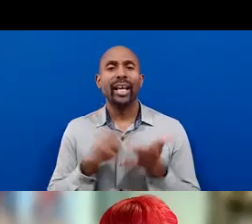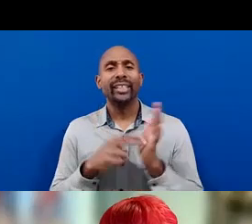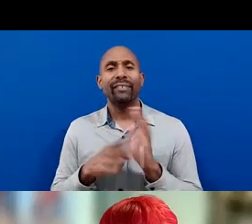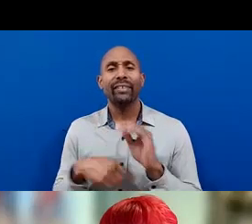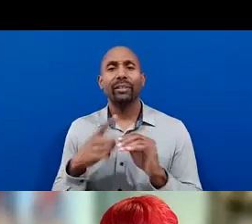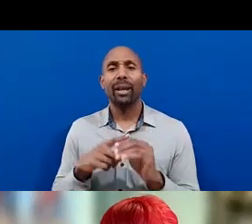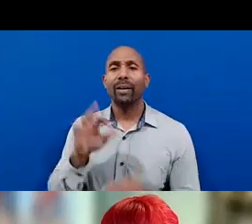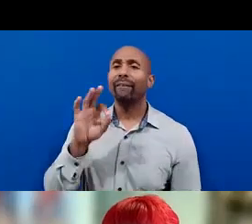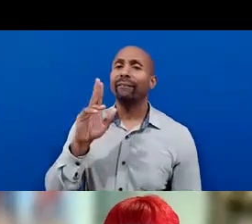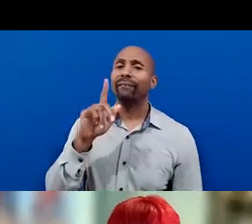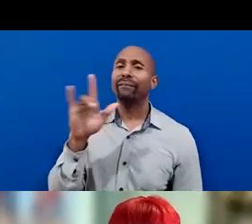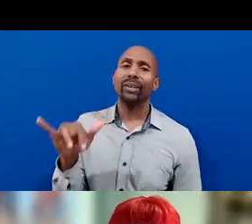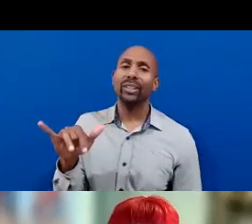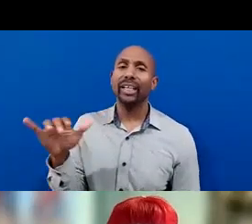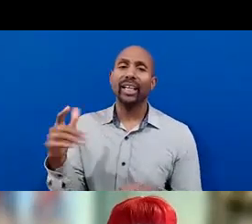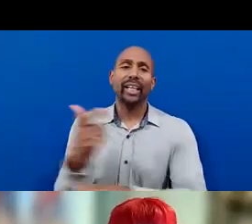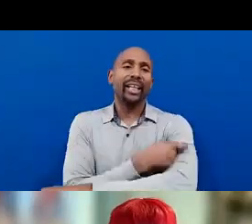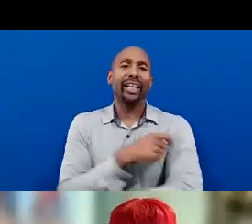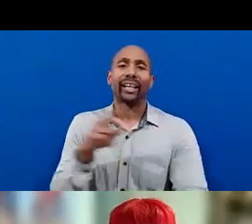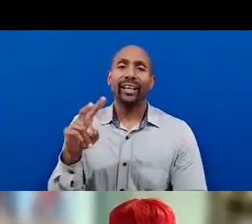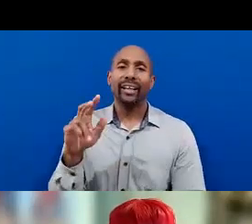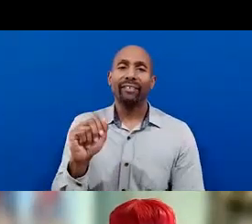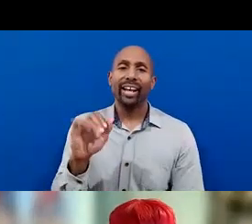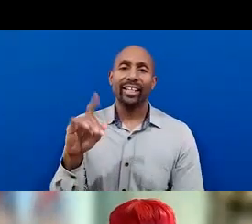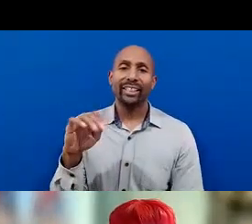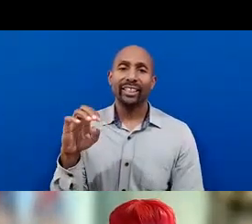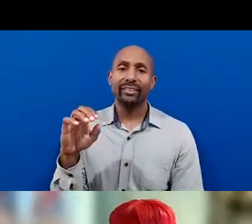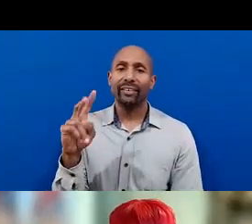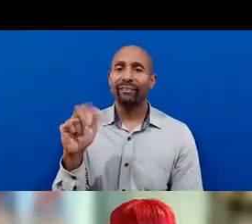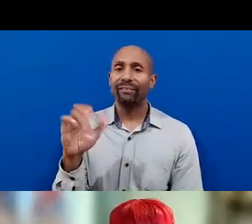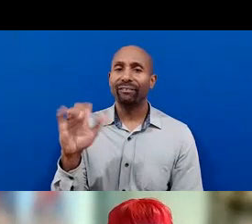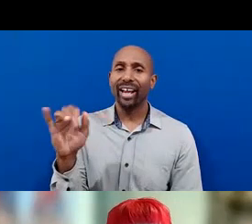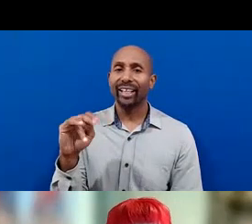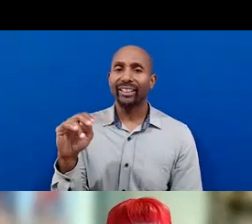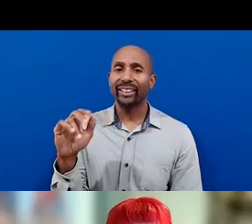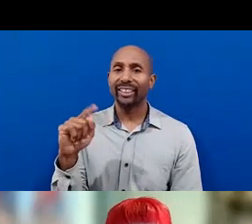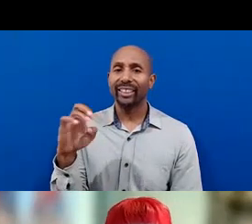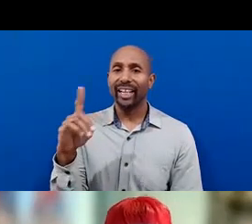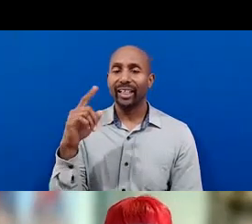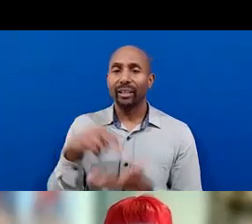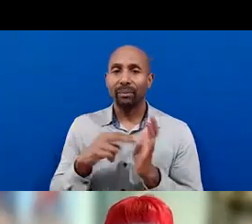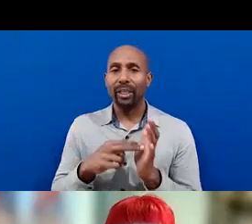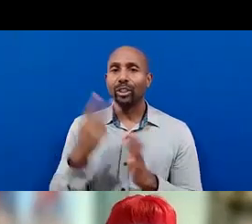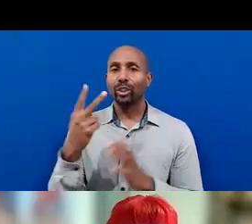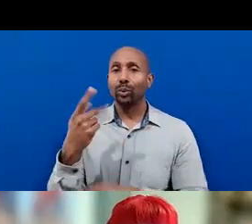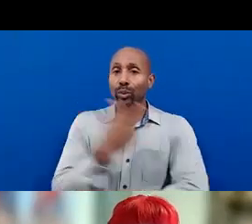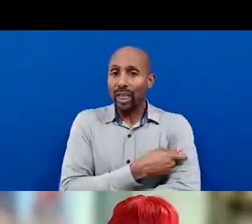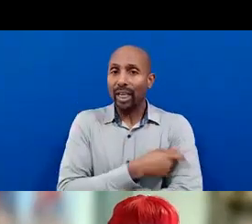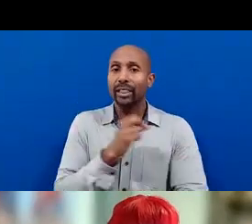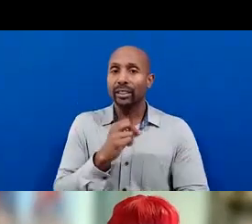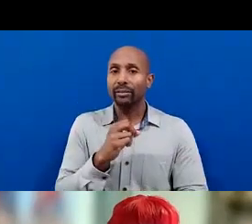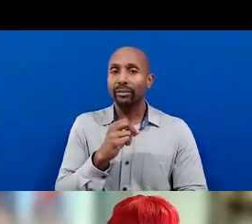include the booster? So now that, again, like sort of one of the changes, I know it says